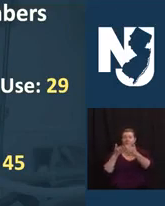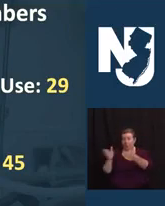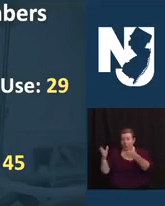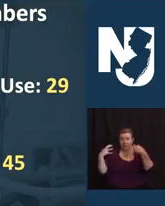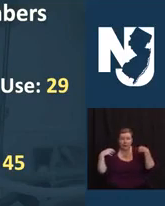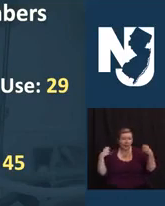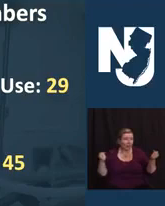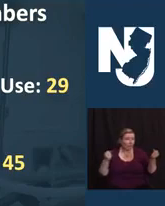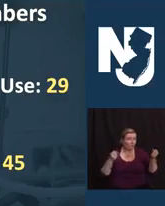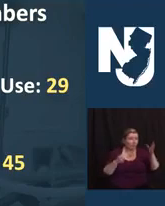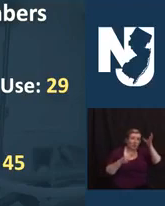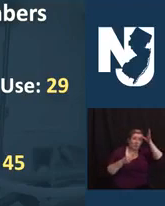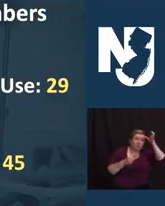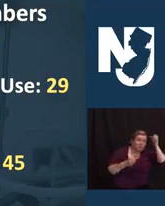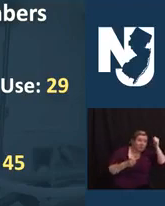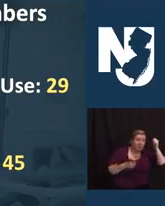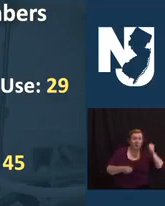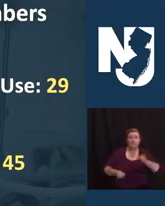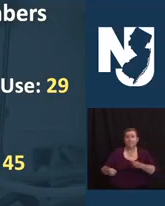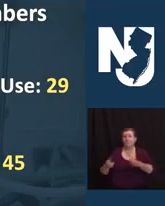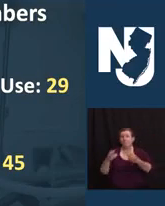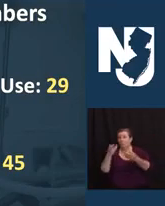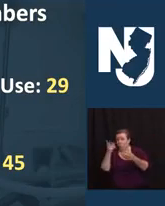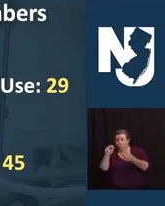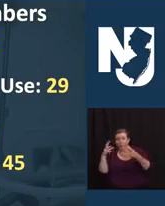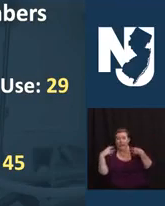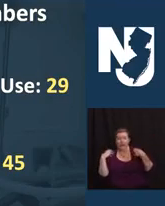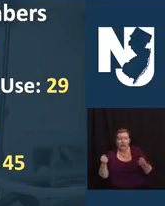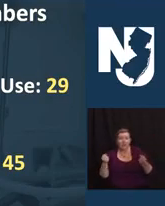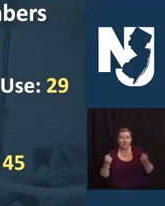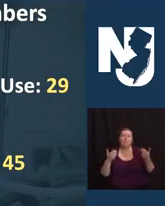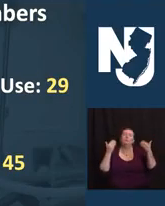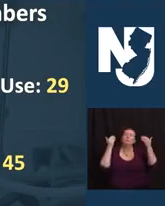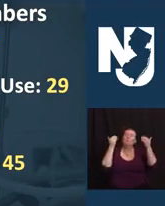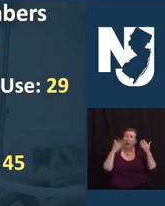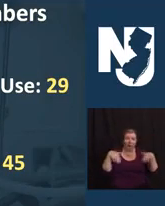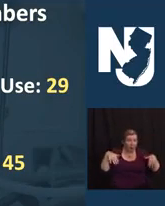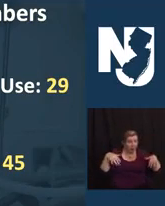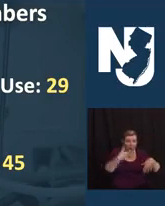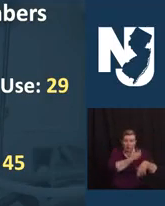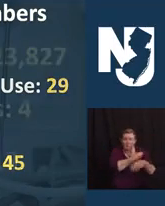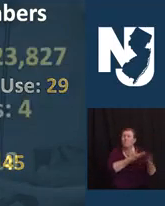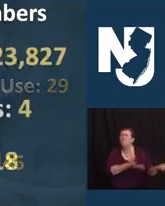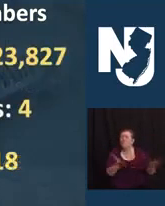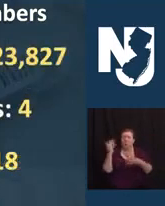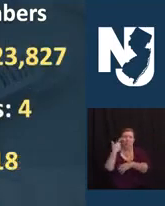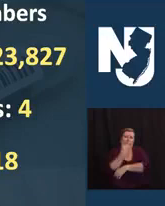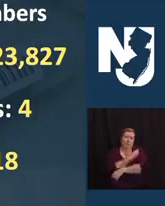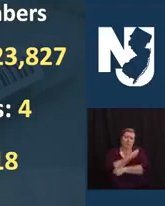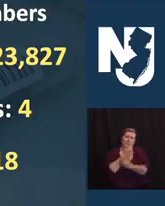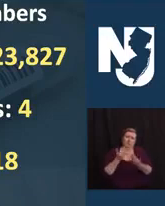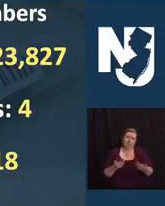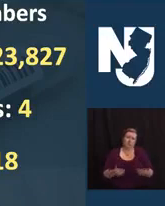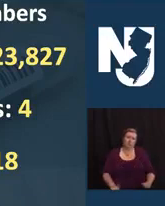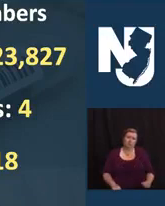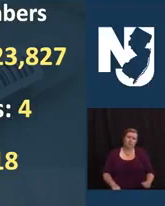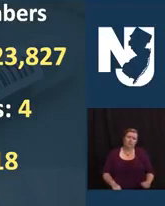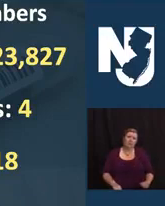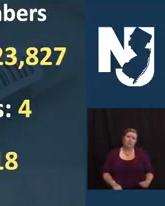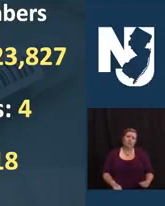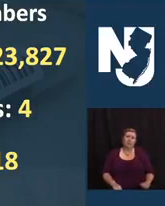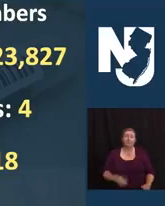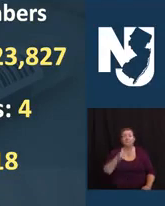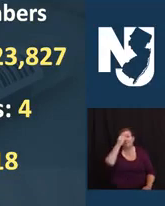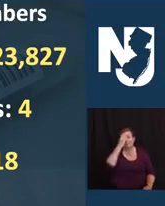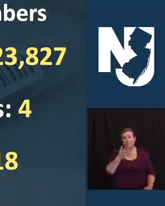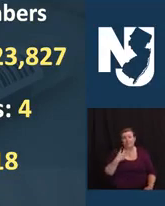own health, please go get vaccinated. We are also reporting today, with the heaviest of hearts,